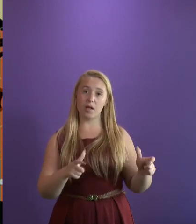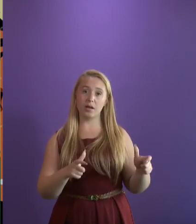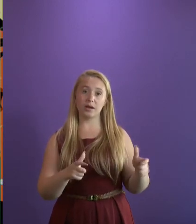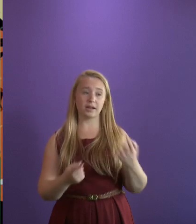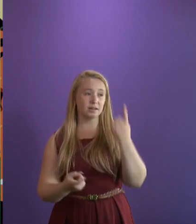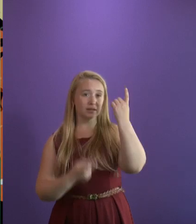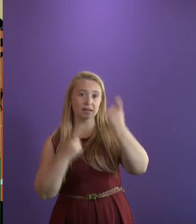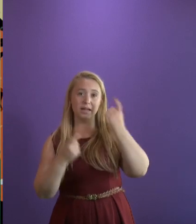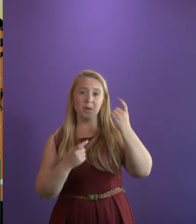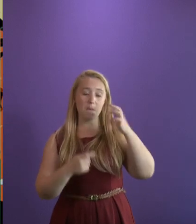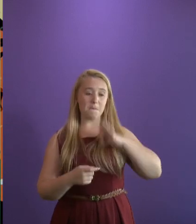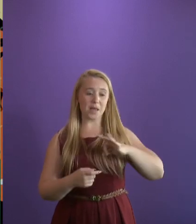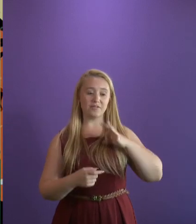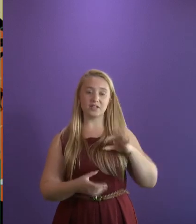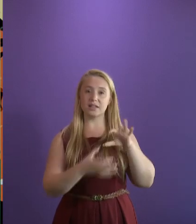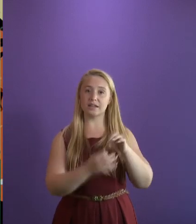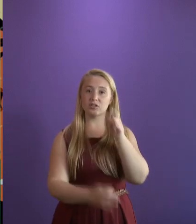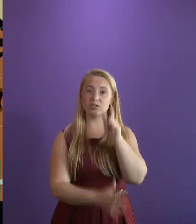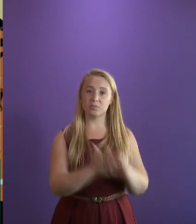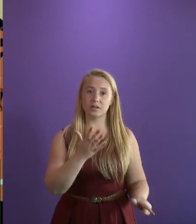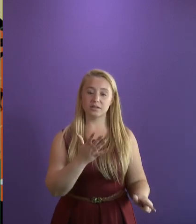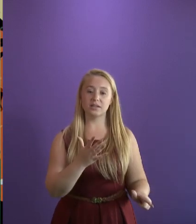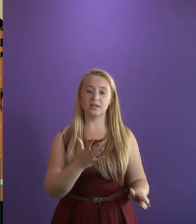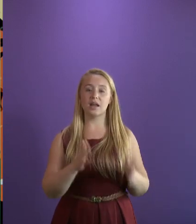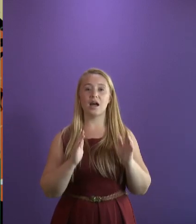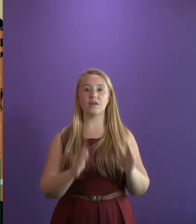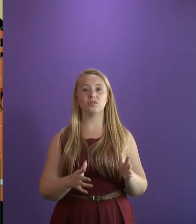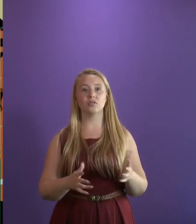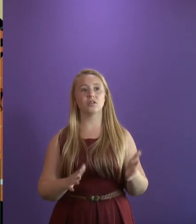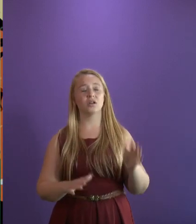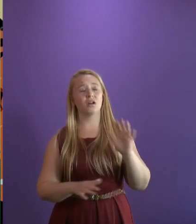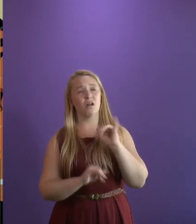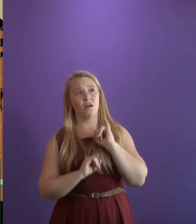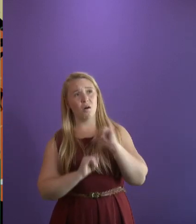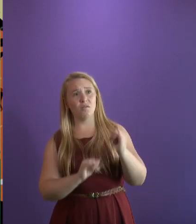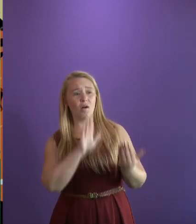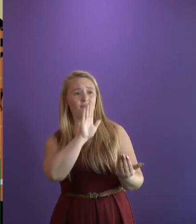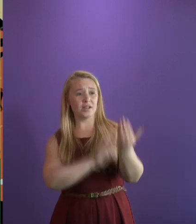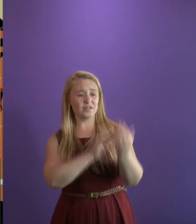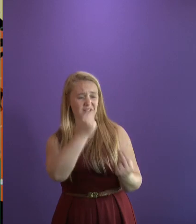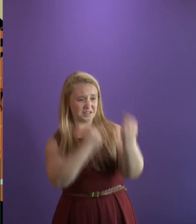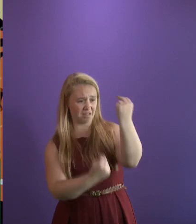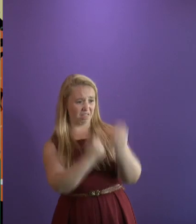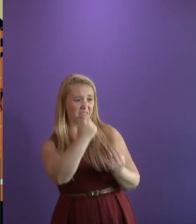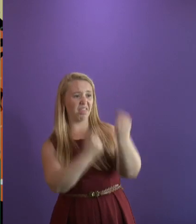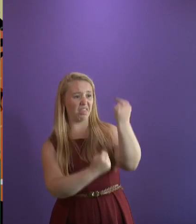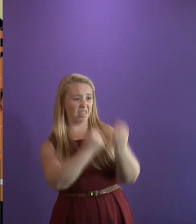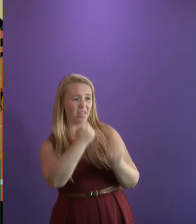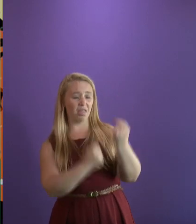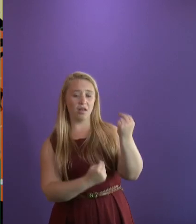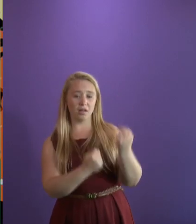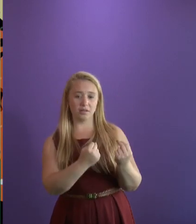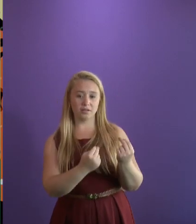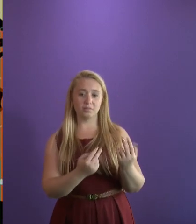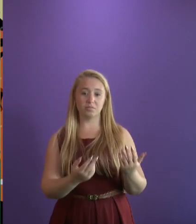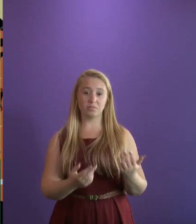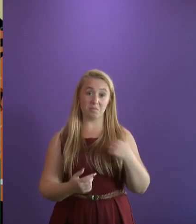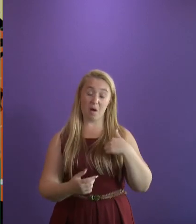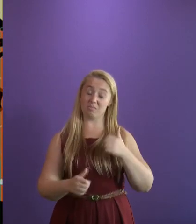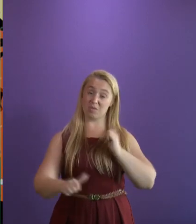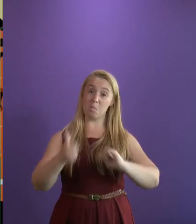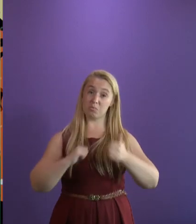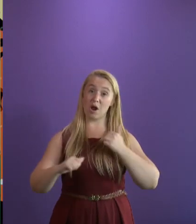benefits related to disability in the future, they won't have to undergo those humiliating, awful face-to-face assessments unless it's necessary. I'm hugely